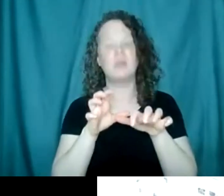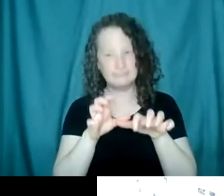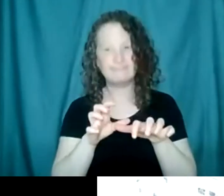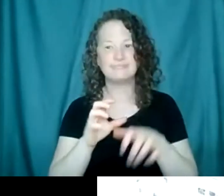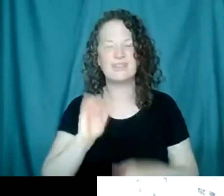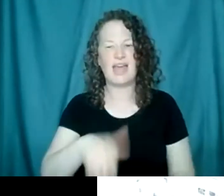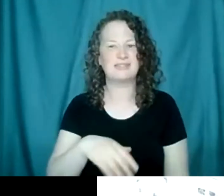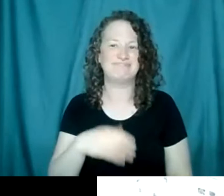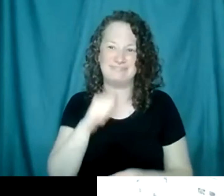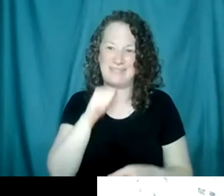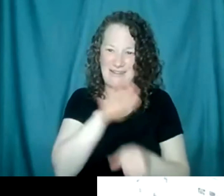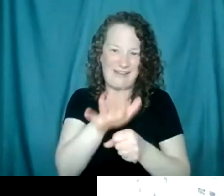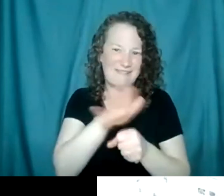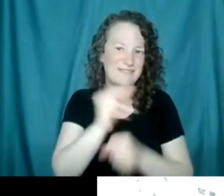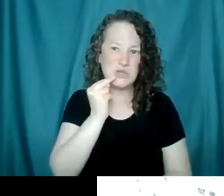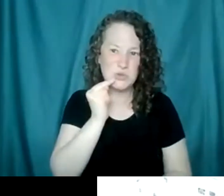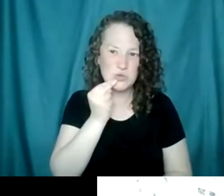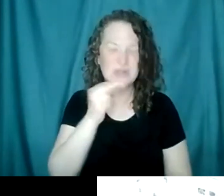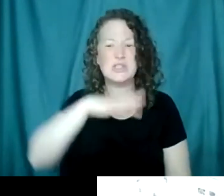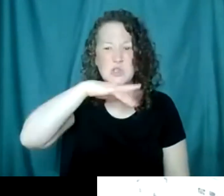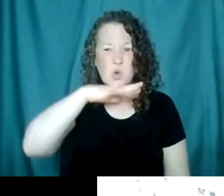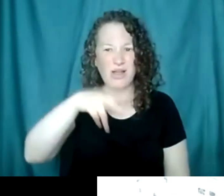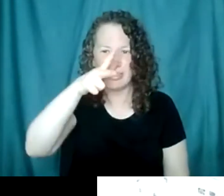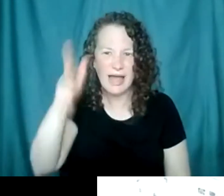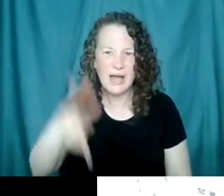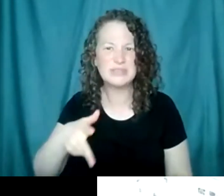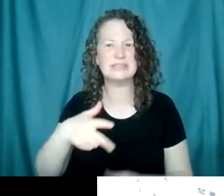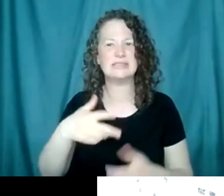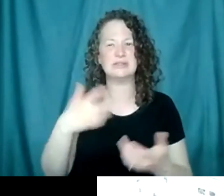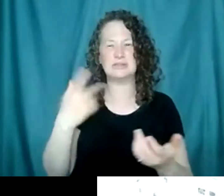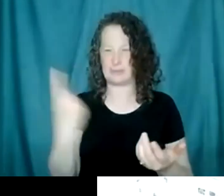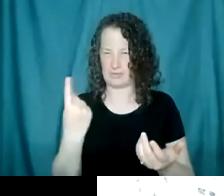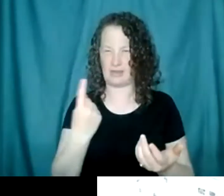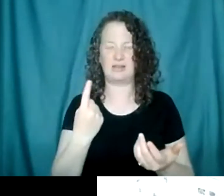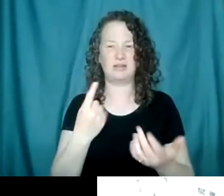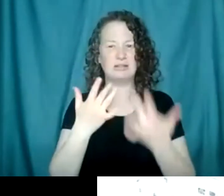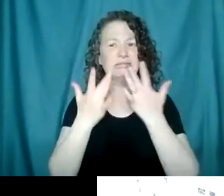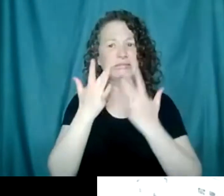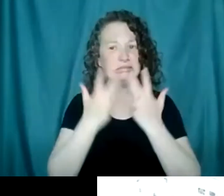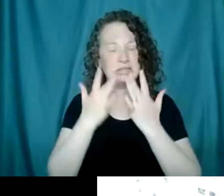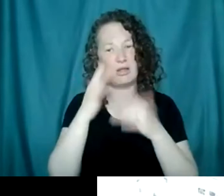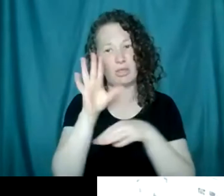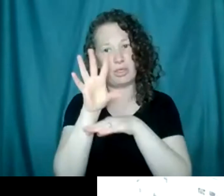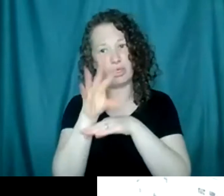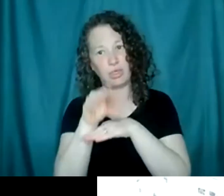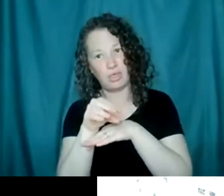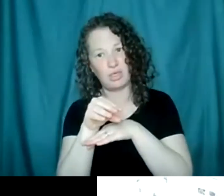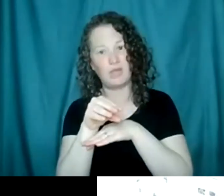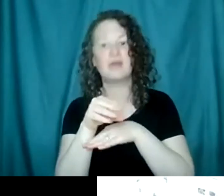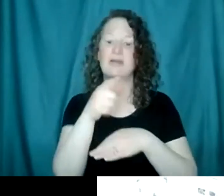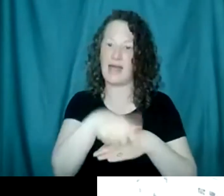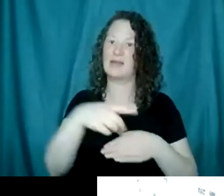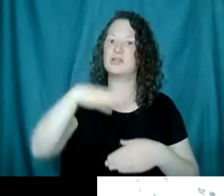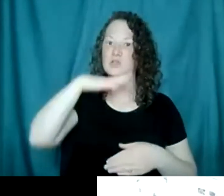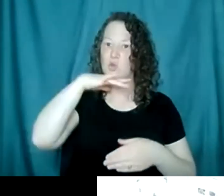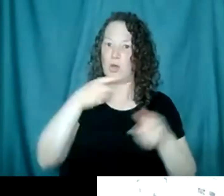nutrient deficiency in the soil or whatever media it's growing in. So that's where like soil management can